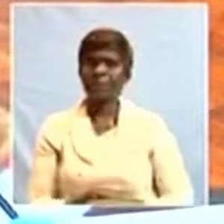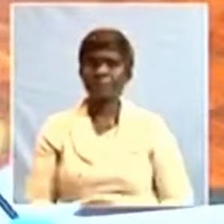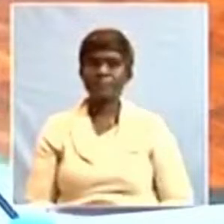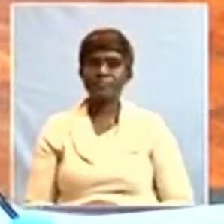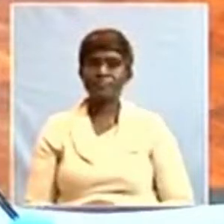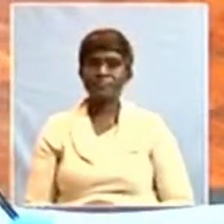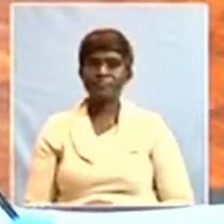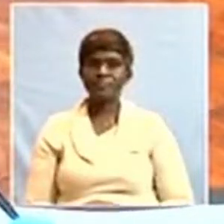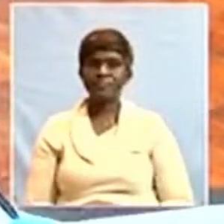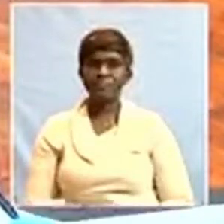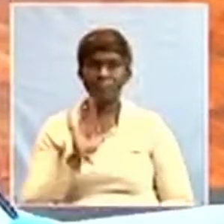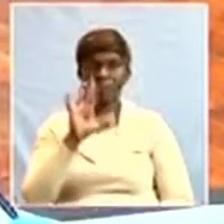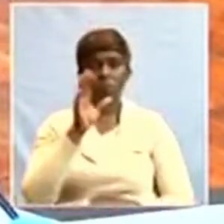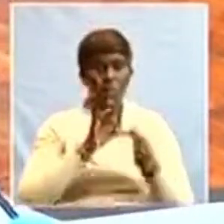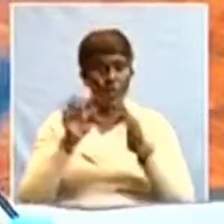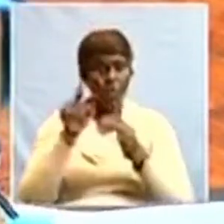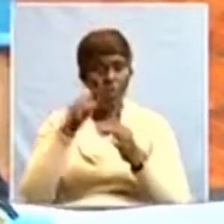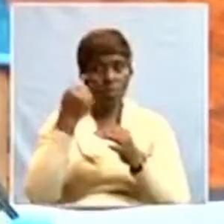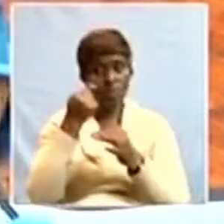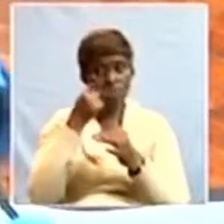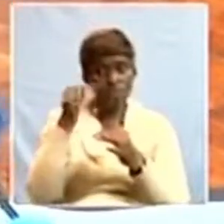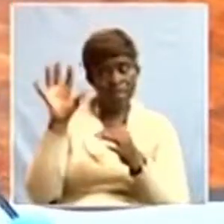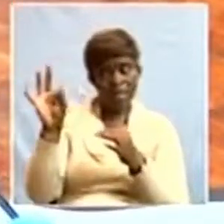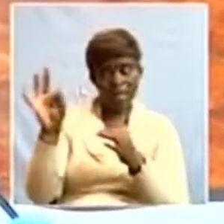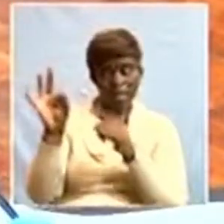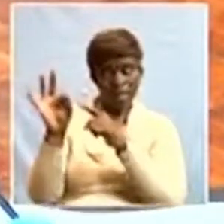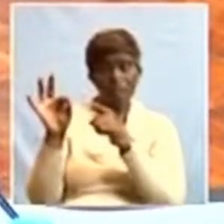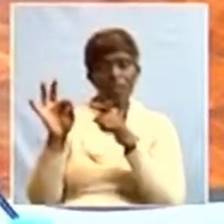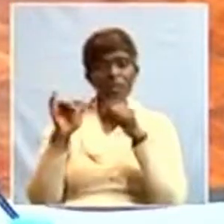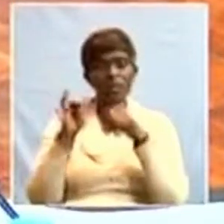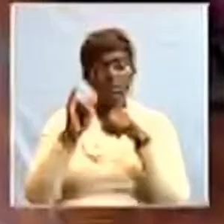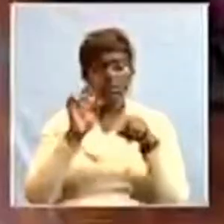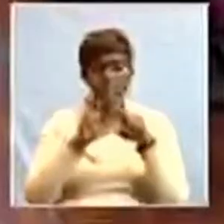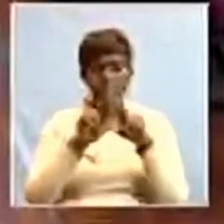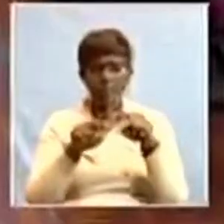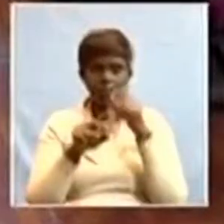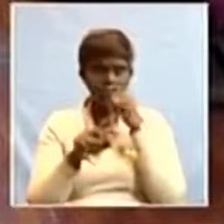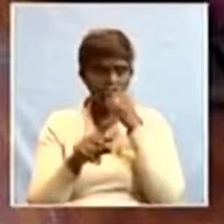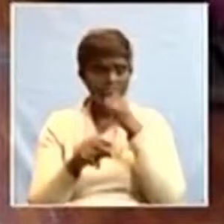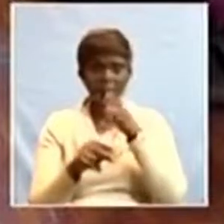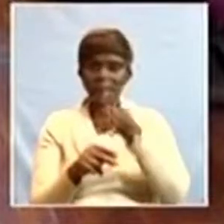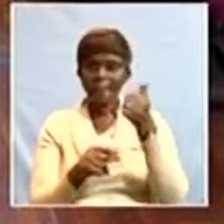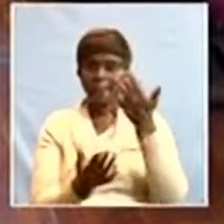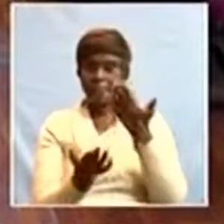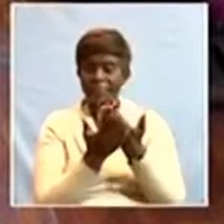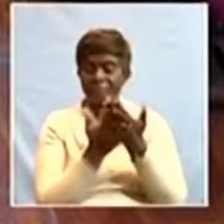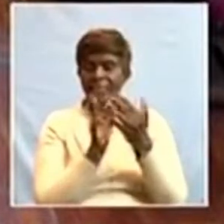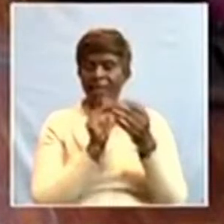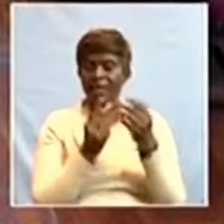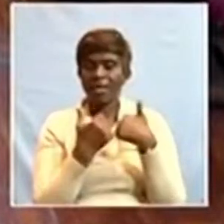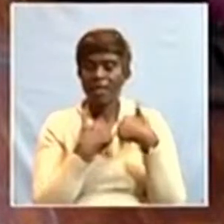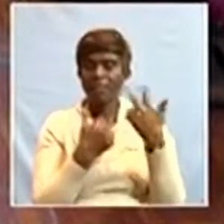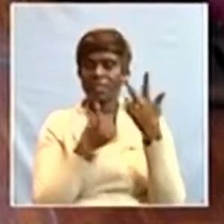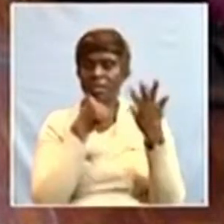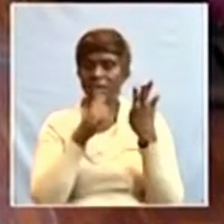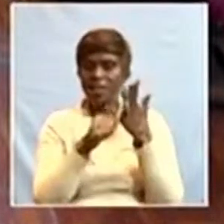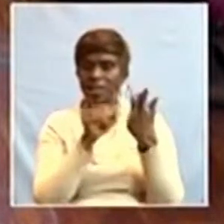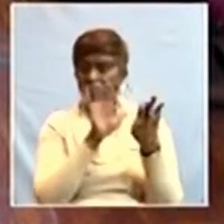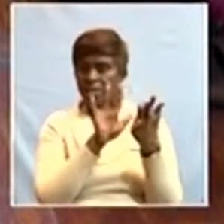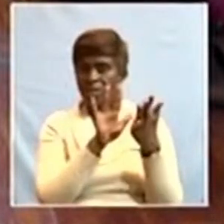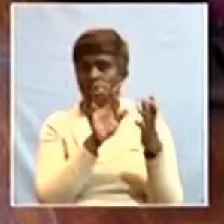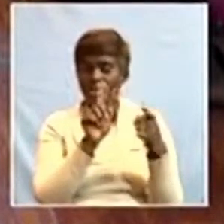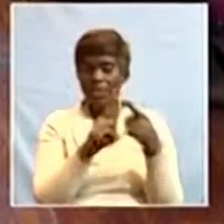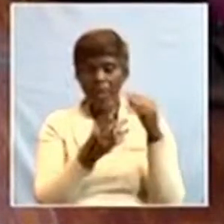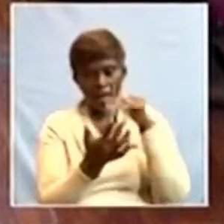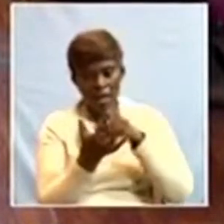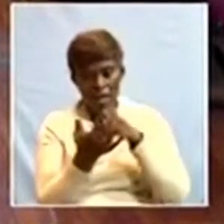Since in your submission you indicated the 9 districts. Yes, Chair. On Annex 4, we have got 3 letters. And then